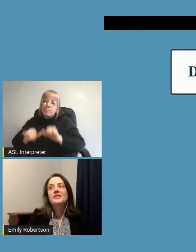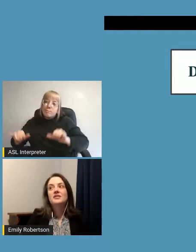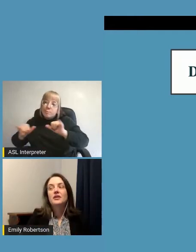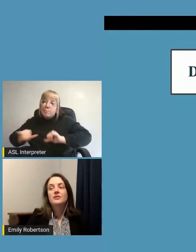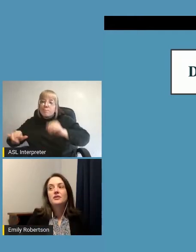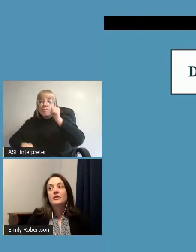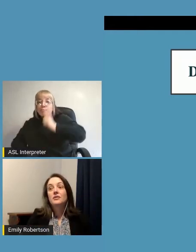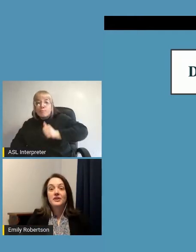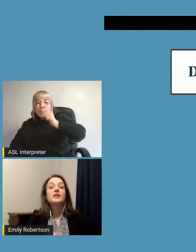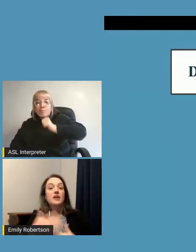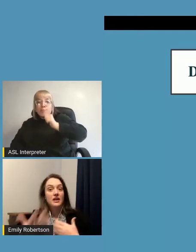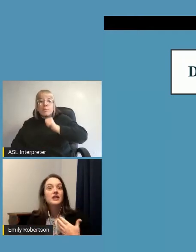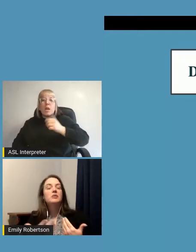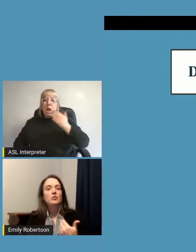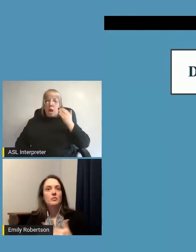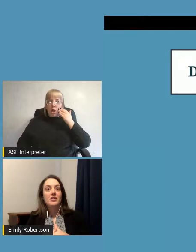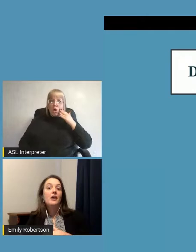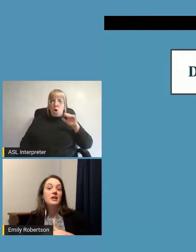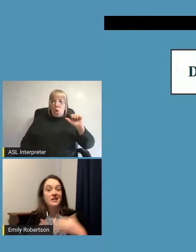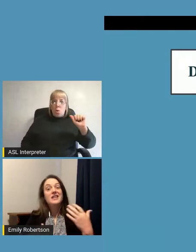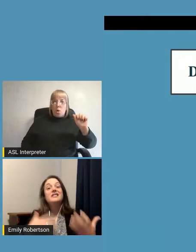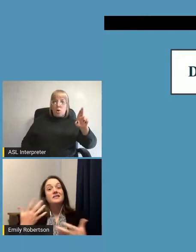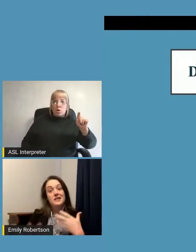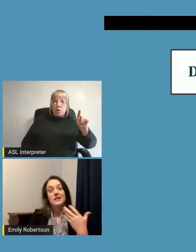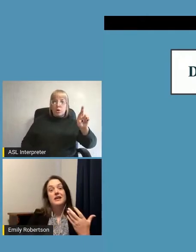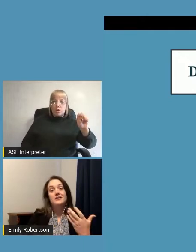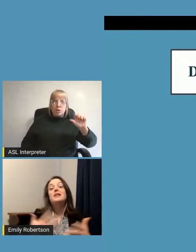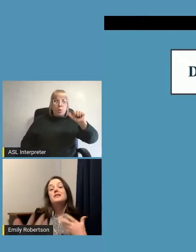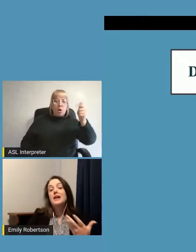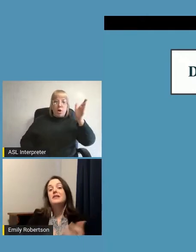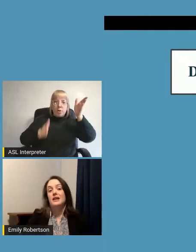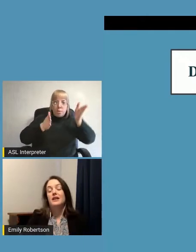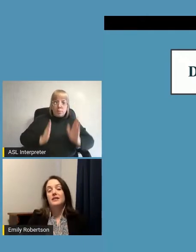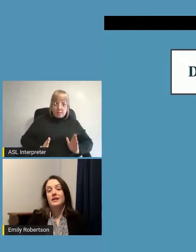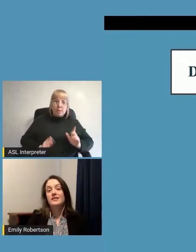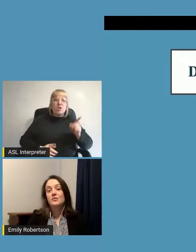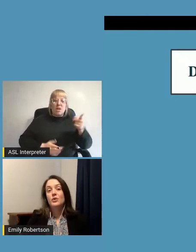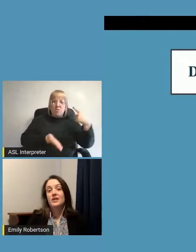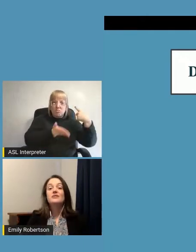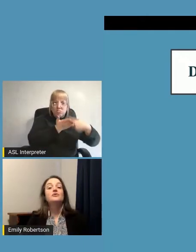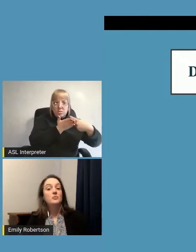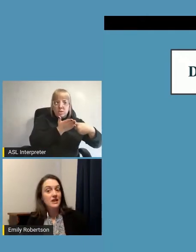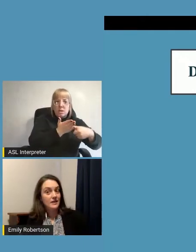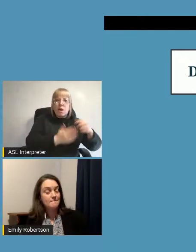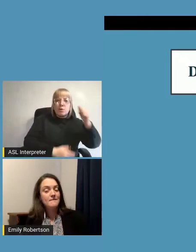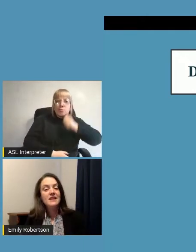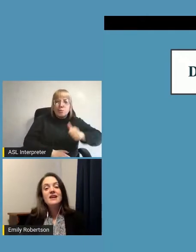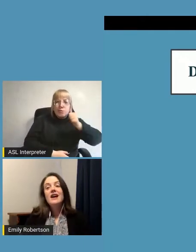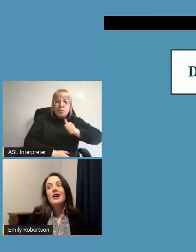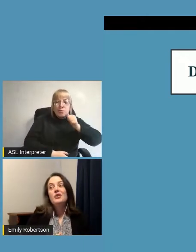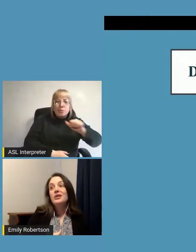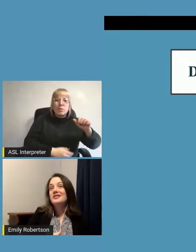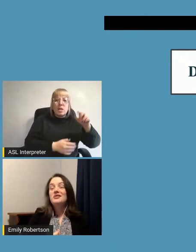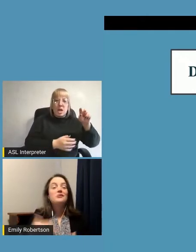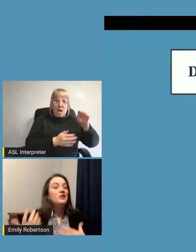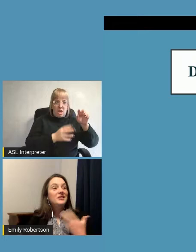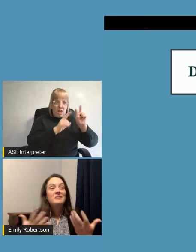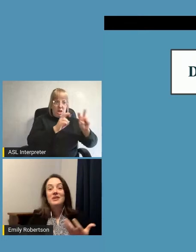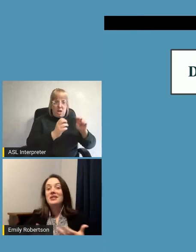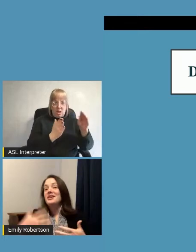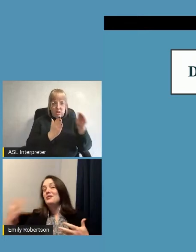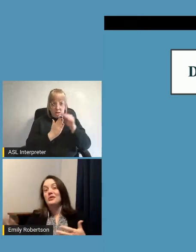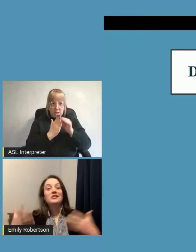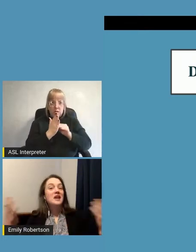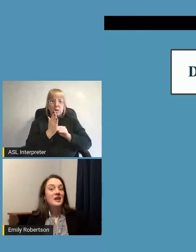my co-presenter Arturo is going to talk a little bit more about how he does day-to-day data analytics within social media. You can also do it